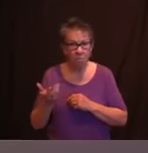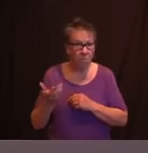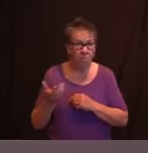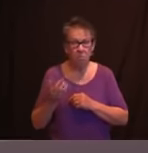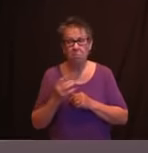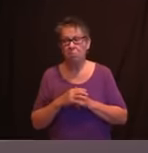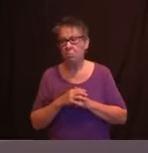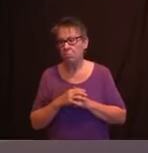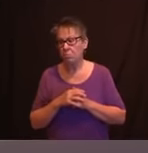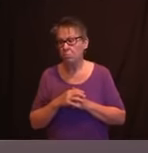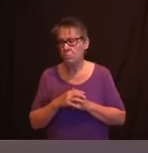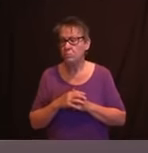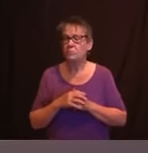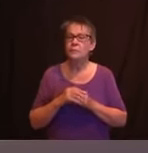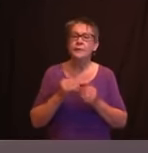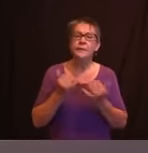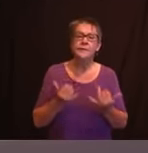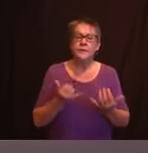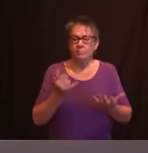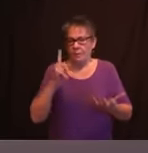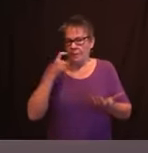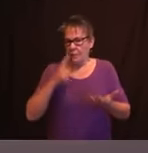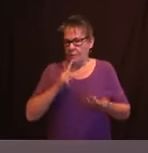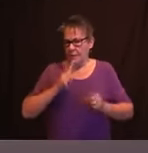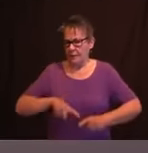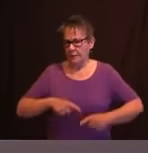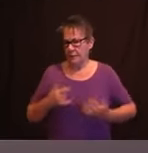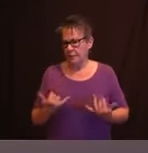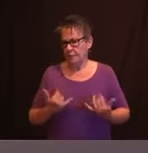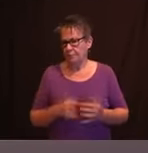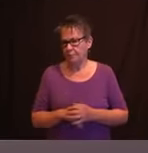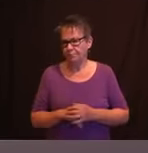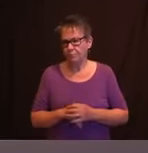guidance by the end of the day today, I think.